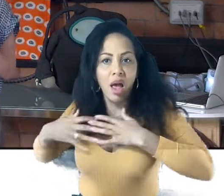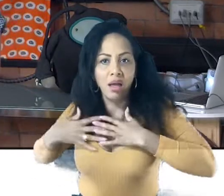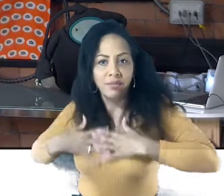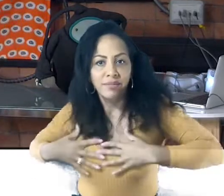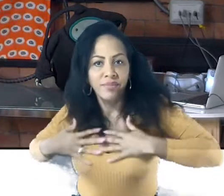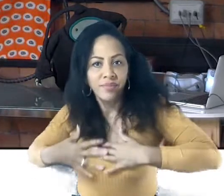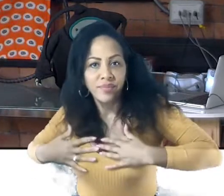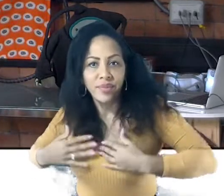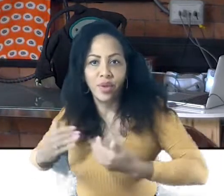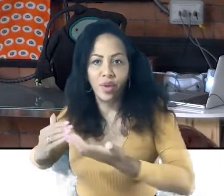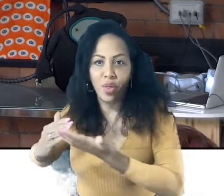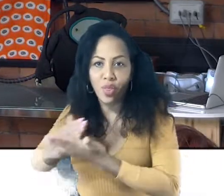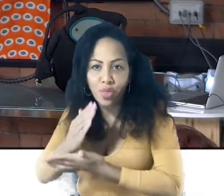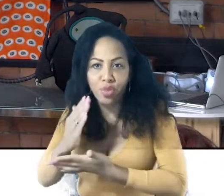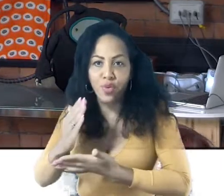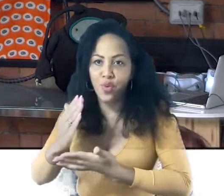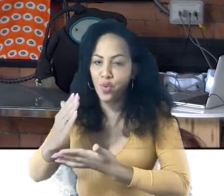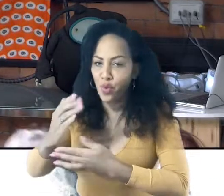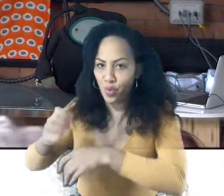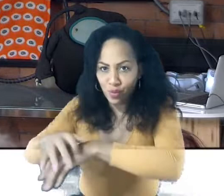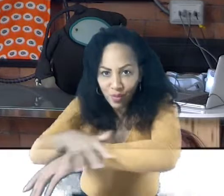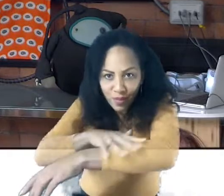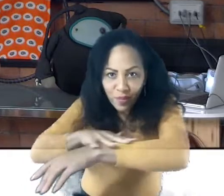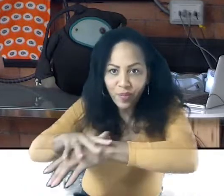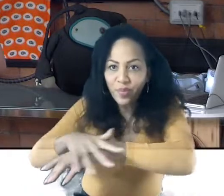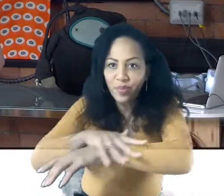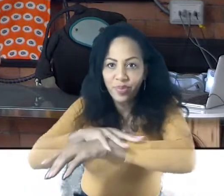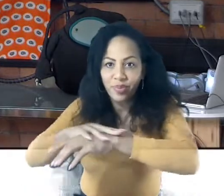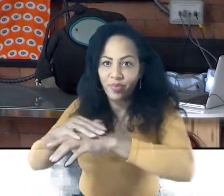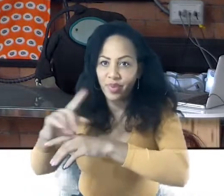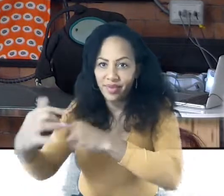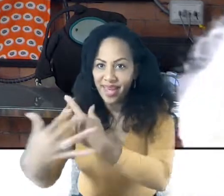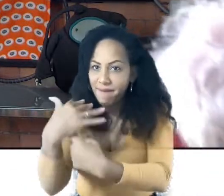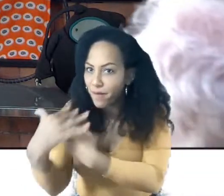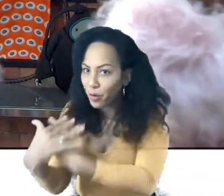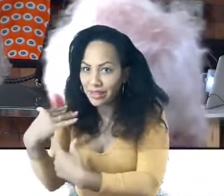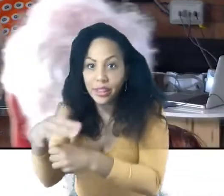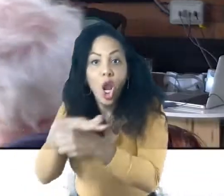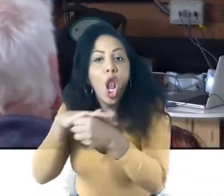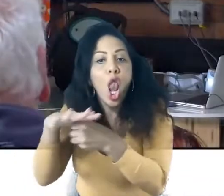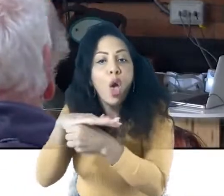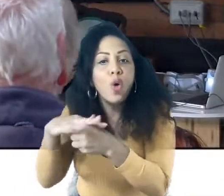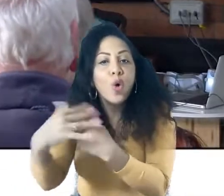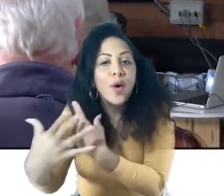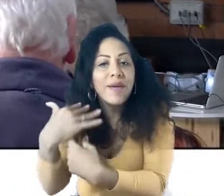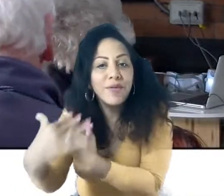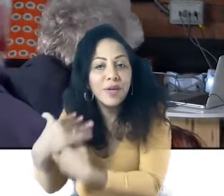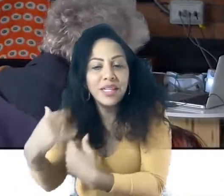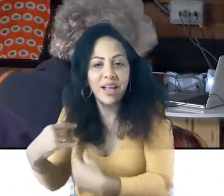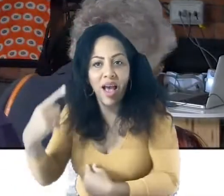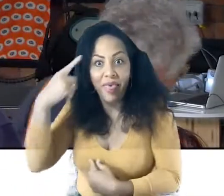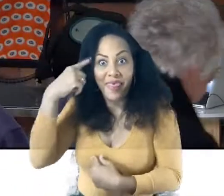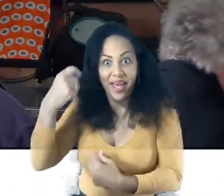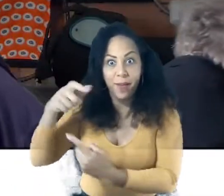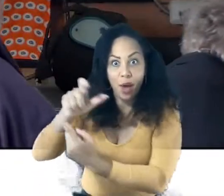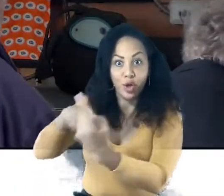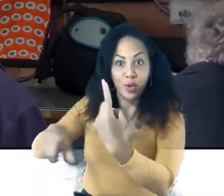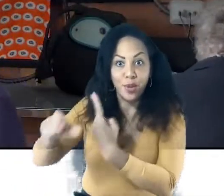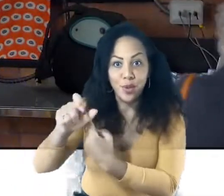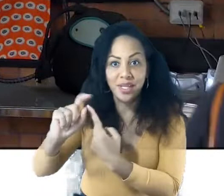think about community, and I think about place, and I think about how these are inextricably